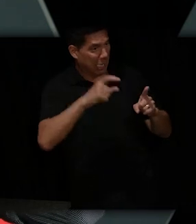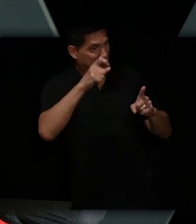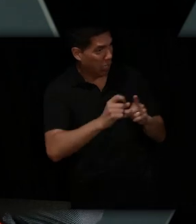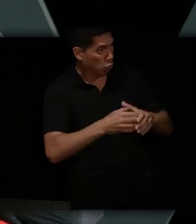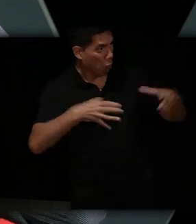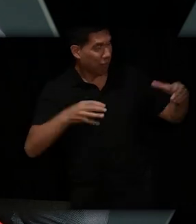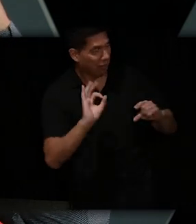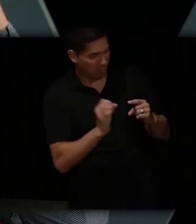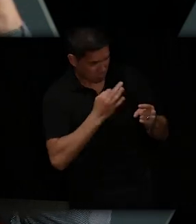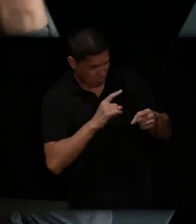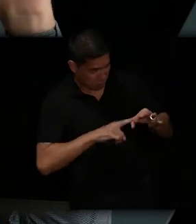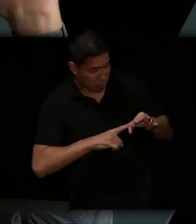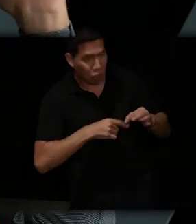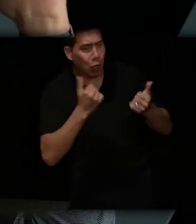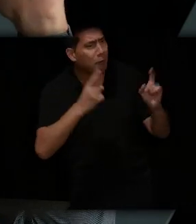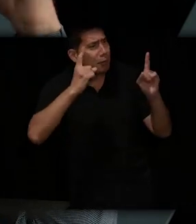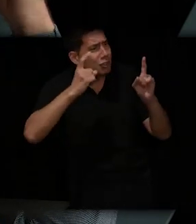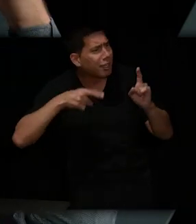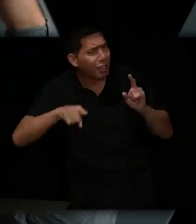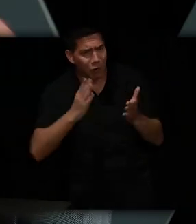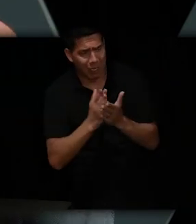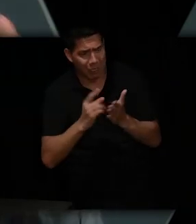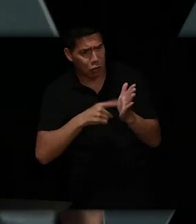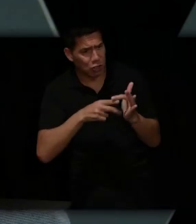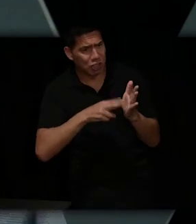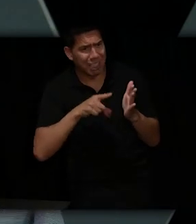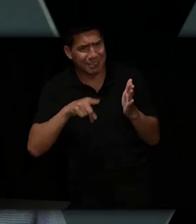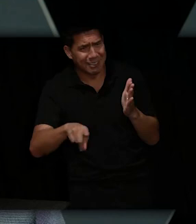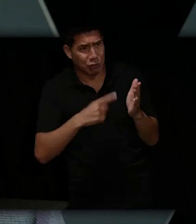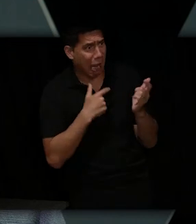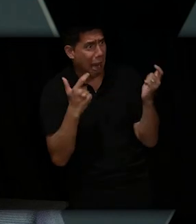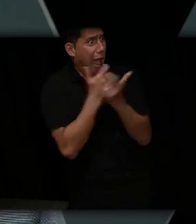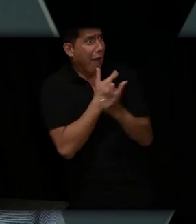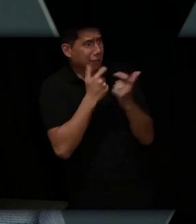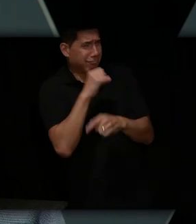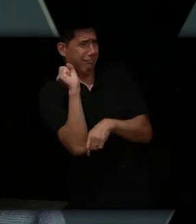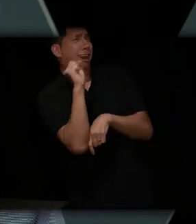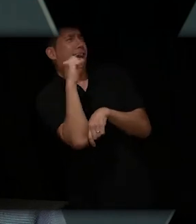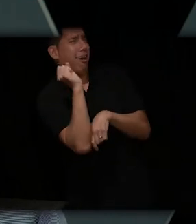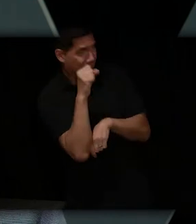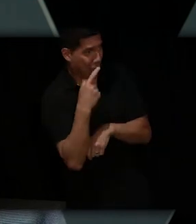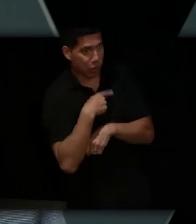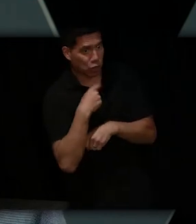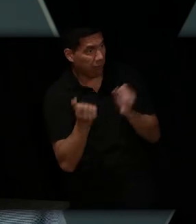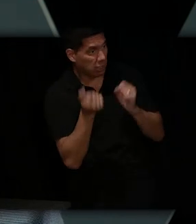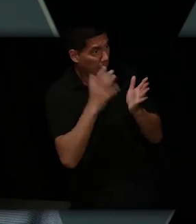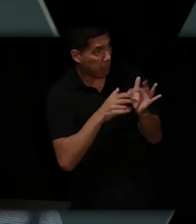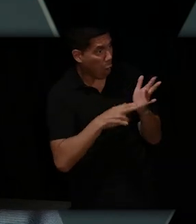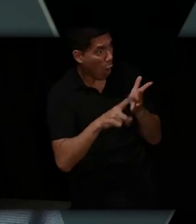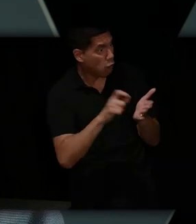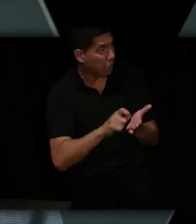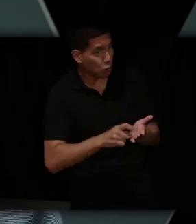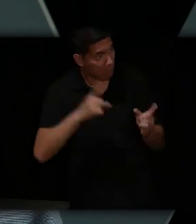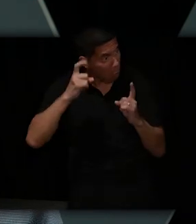Pete Souza captured for posterity where Jen Palmieri is just laughing her head off. And it was because of this dumb memo that I had written. But it was just a reminder